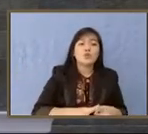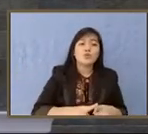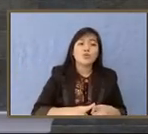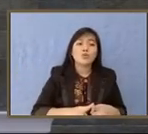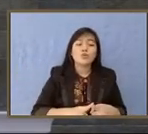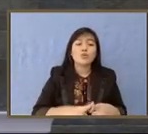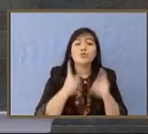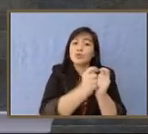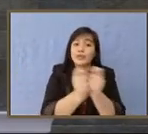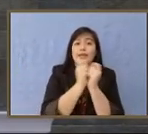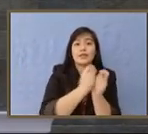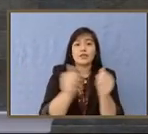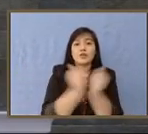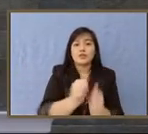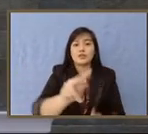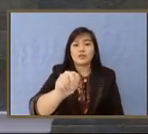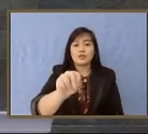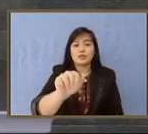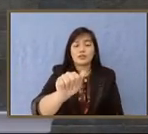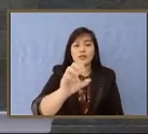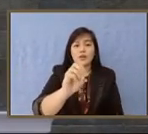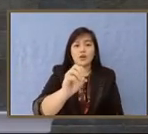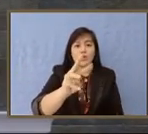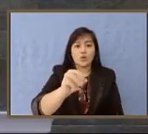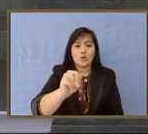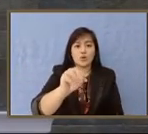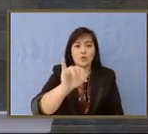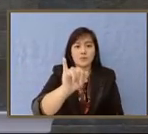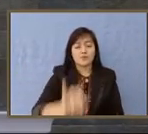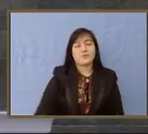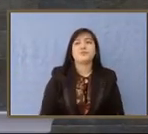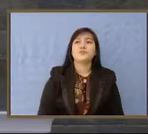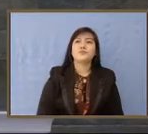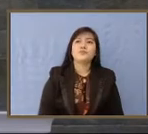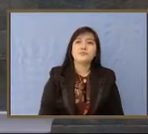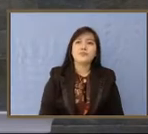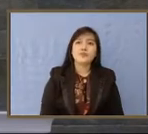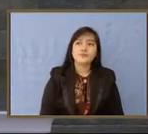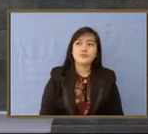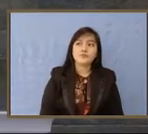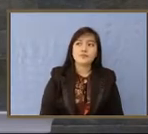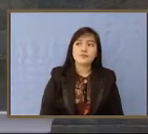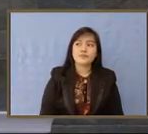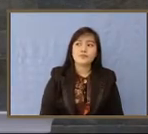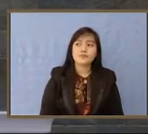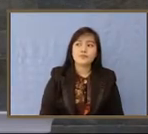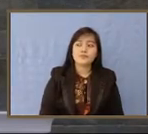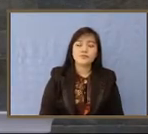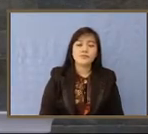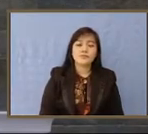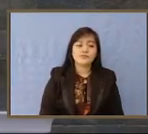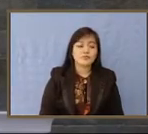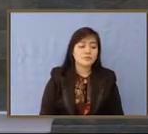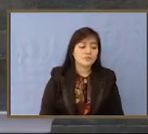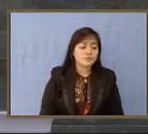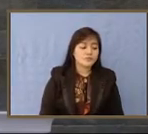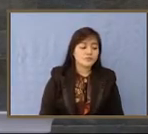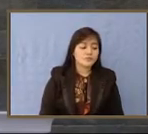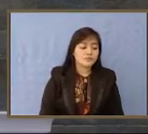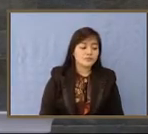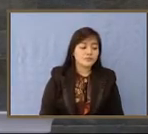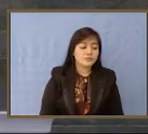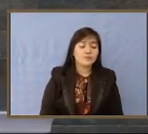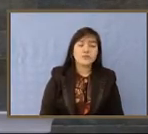her time of sorrow. Hindi ko na po sa inyo didetalye yung istorya. I would just like to encourage you na magandang basahin niyo po yan